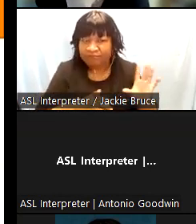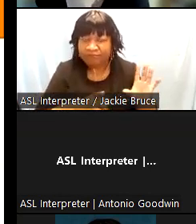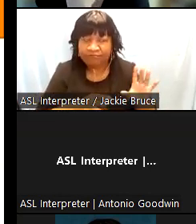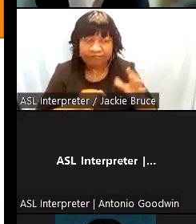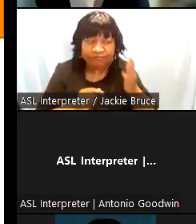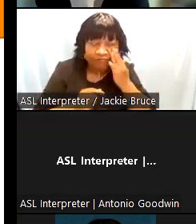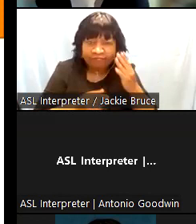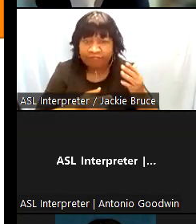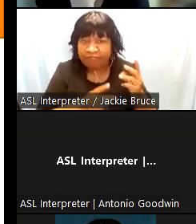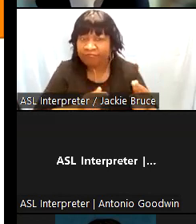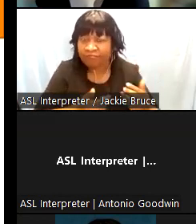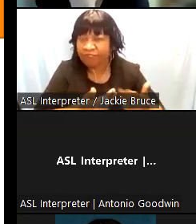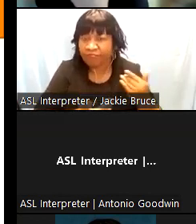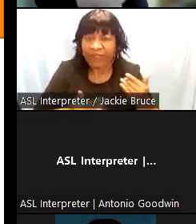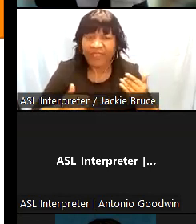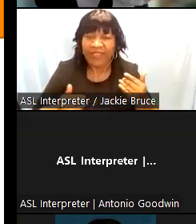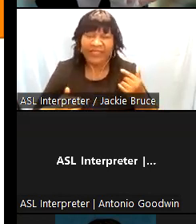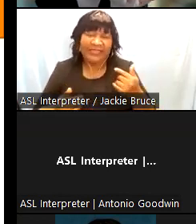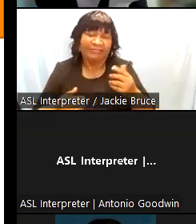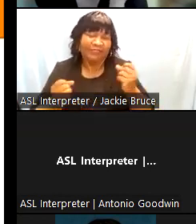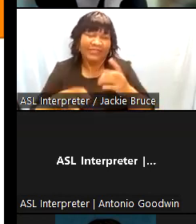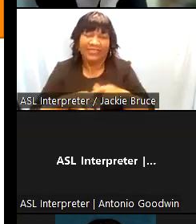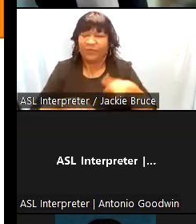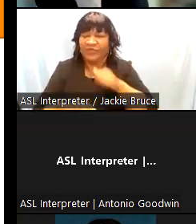we advise, mainly because